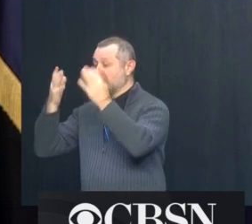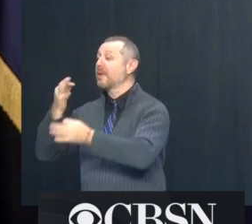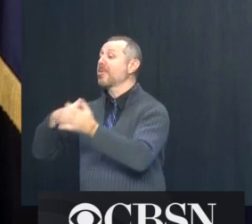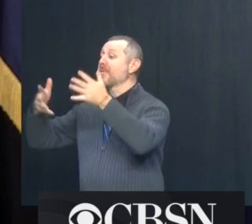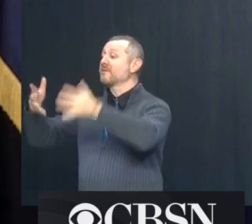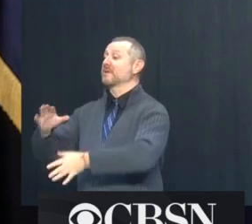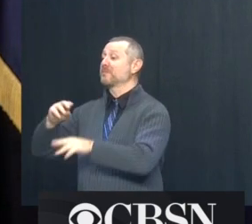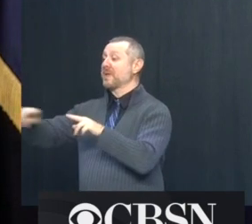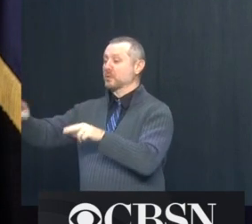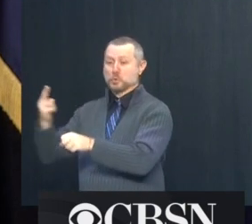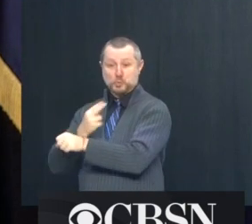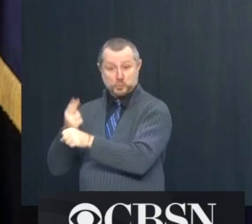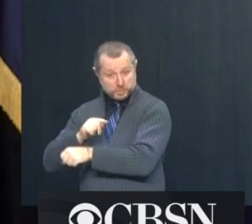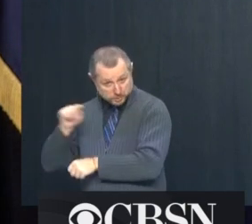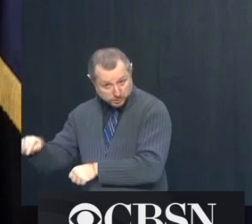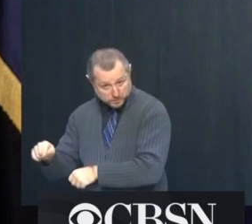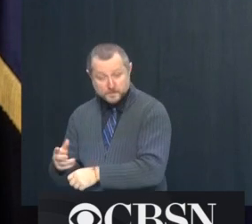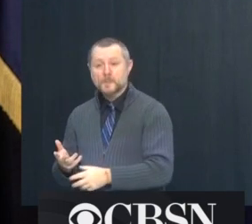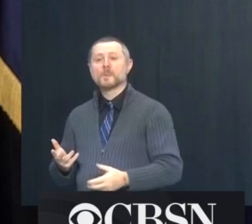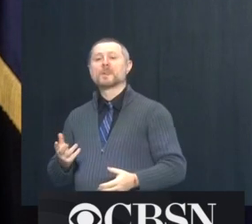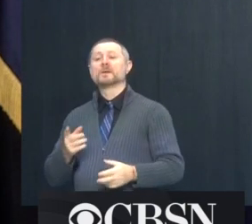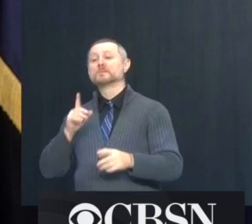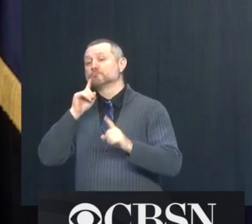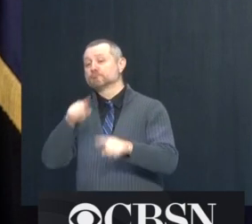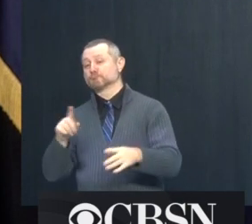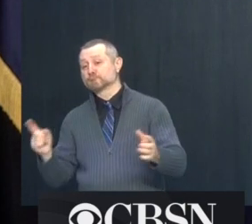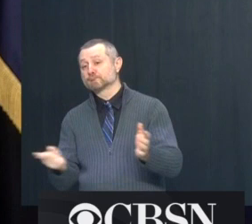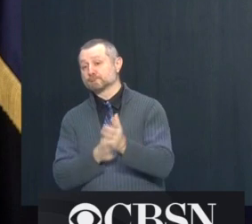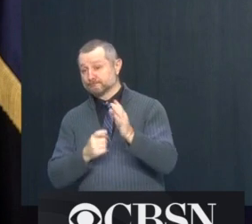we mandated you add 50%?